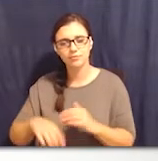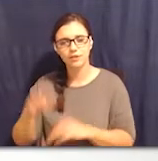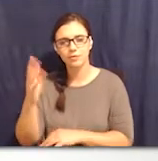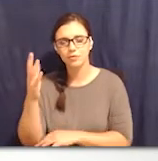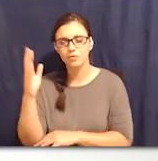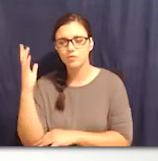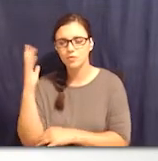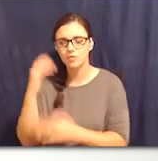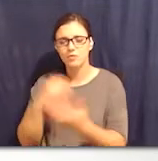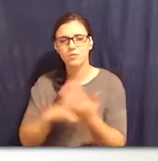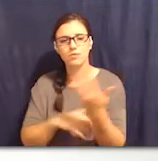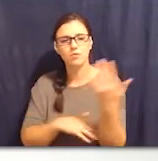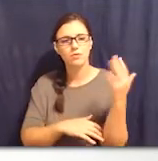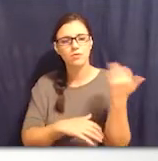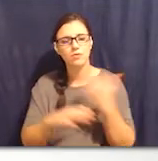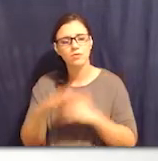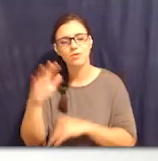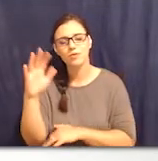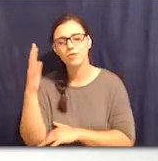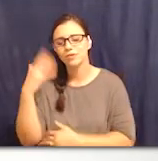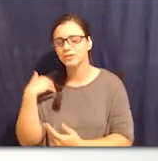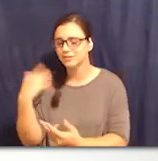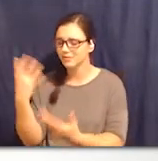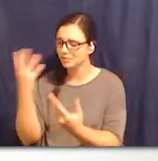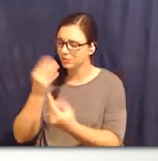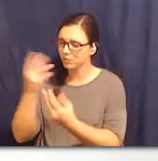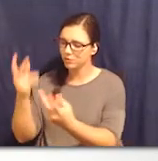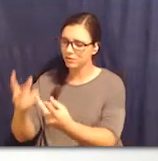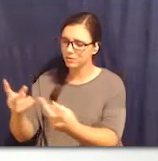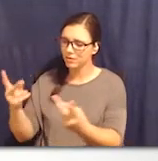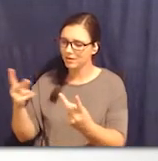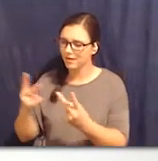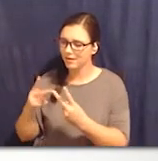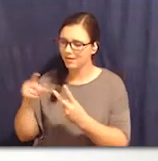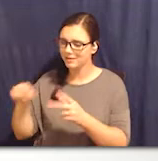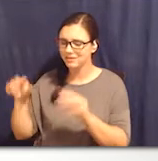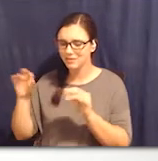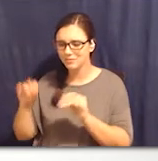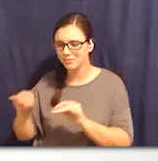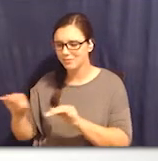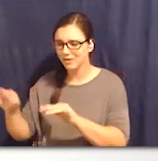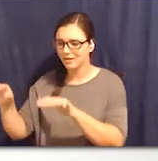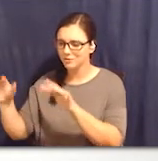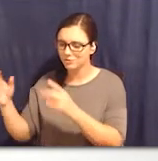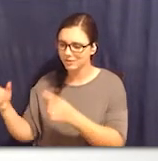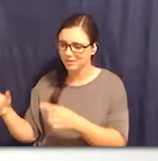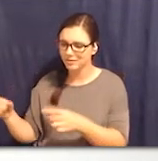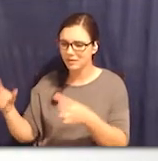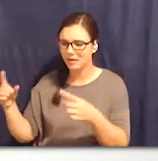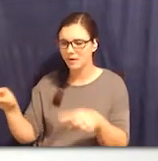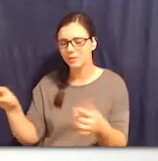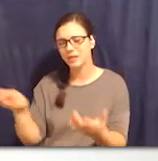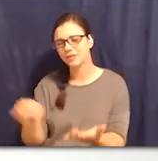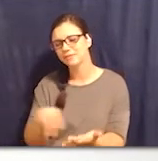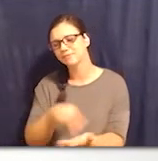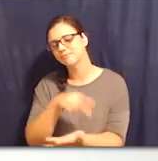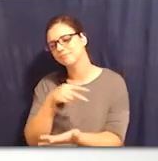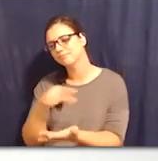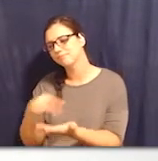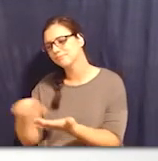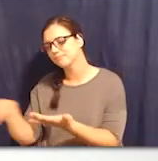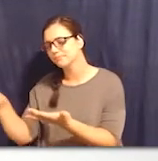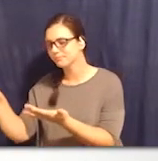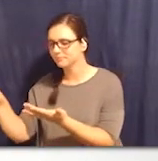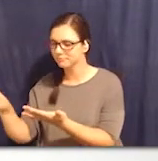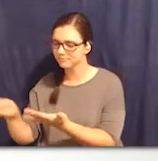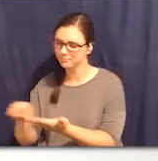Deep in the forest, there's a beautiful place where magic is swaying